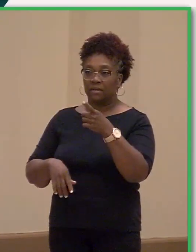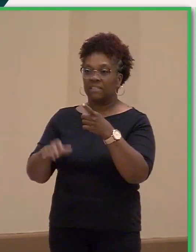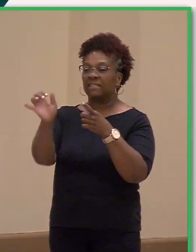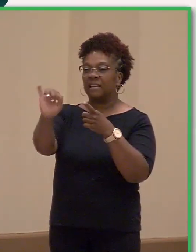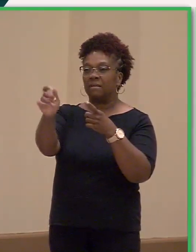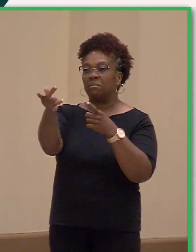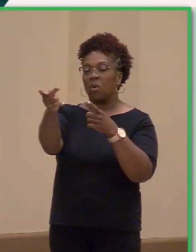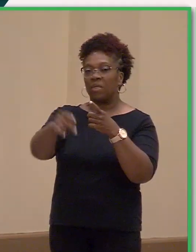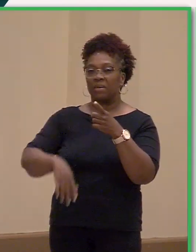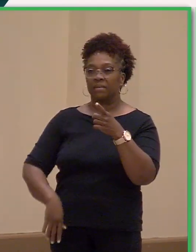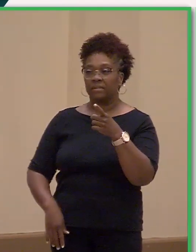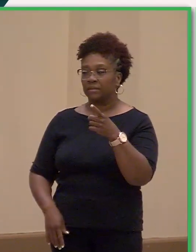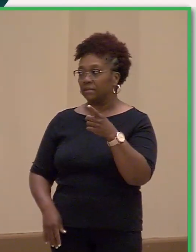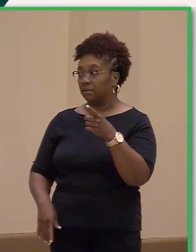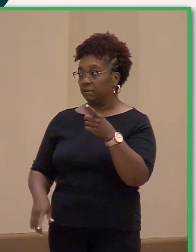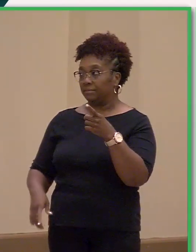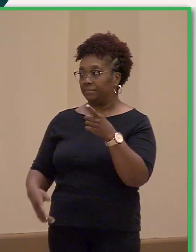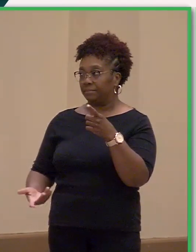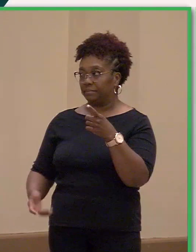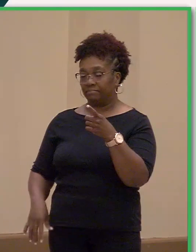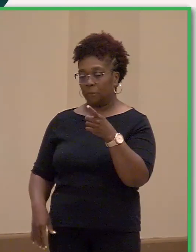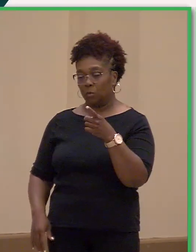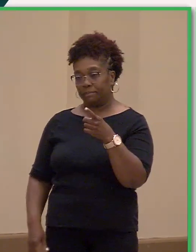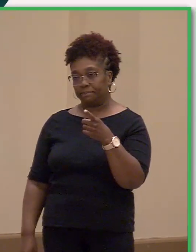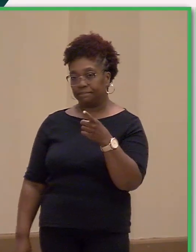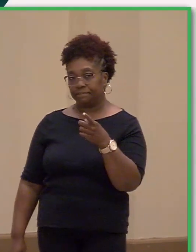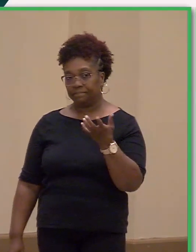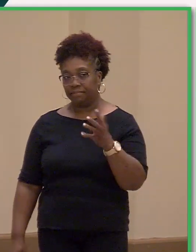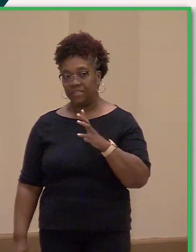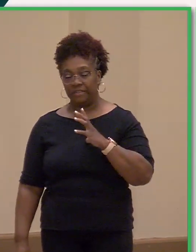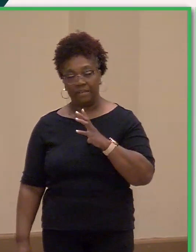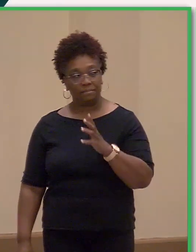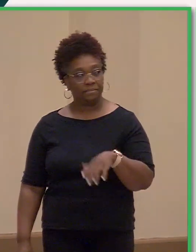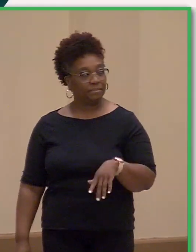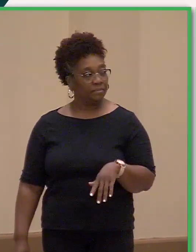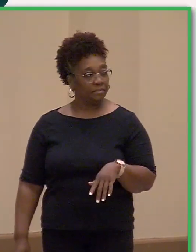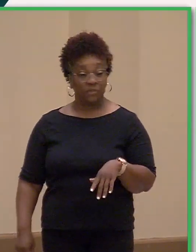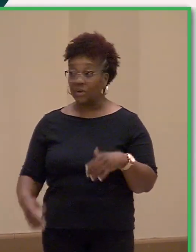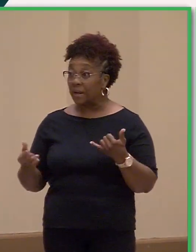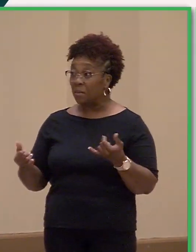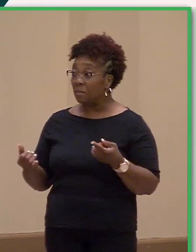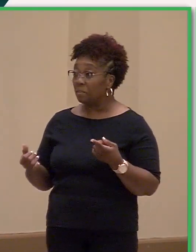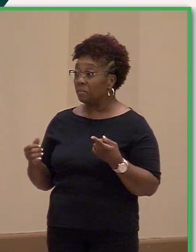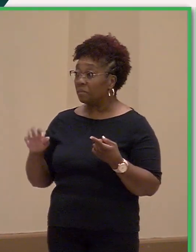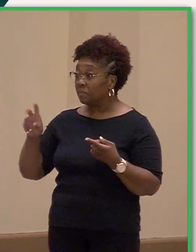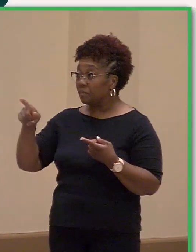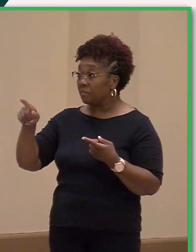Department. All right. Mr. Washington?